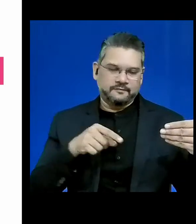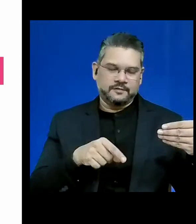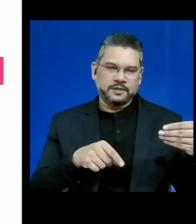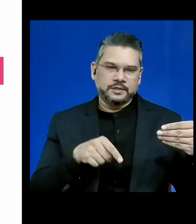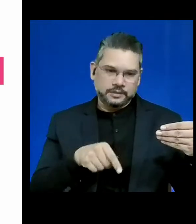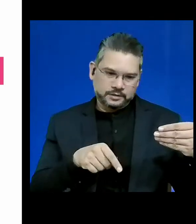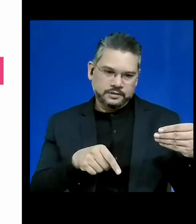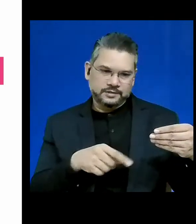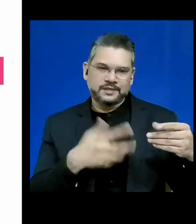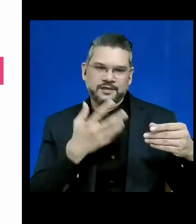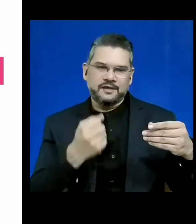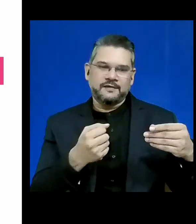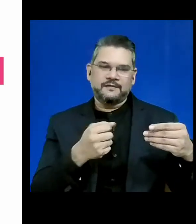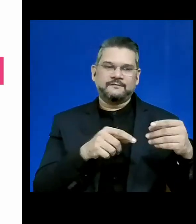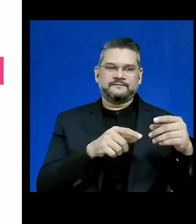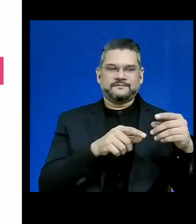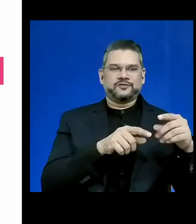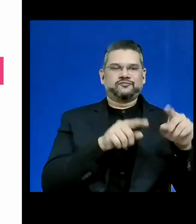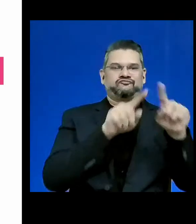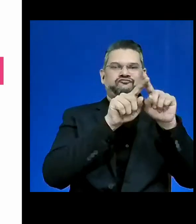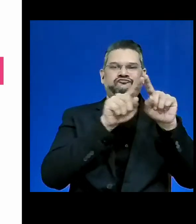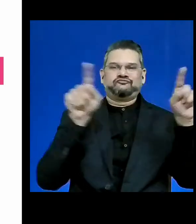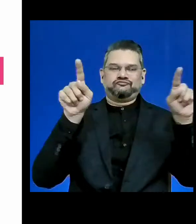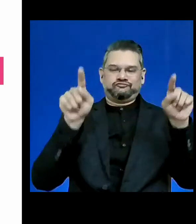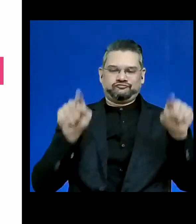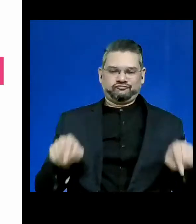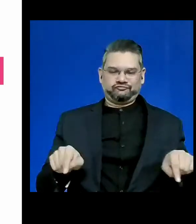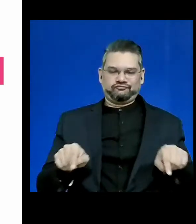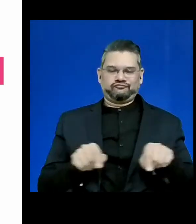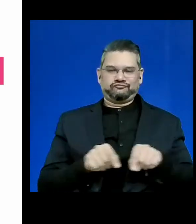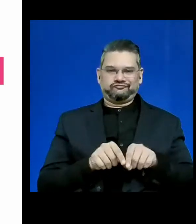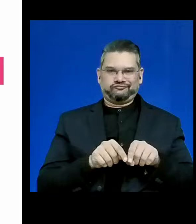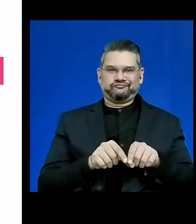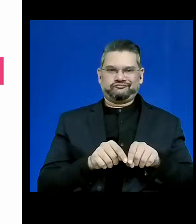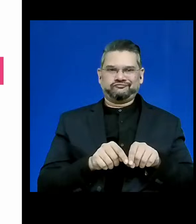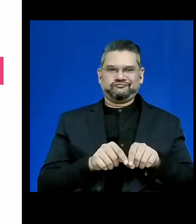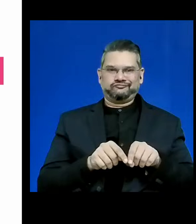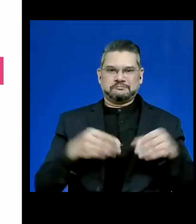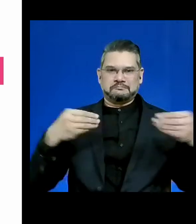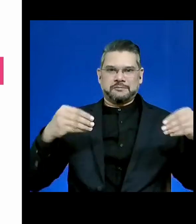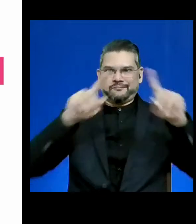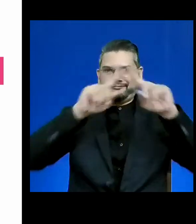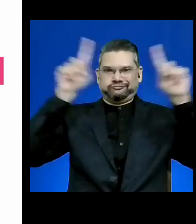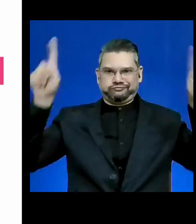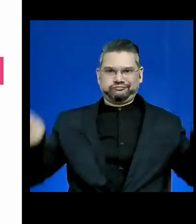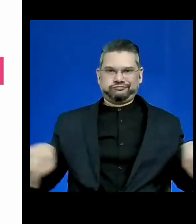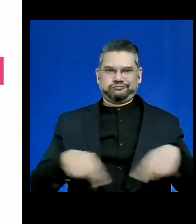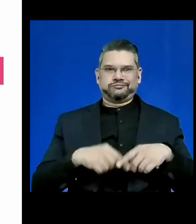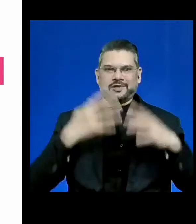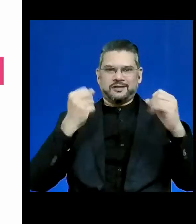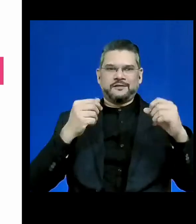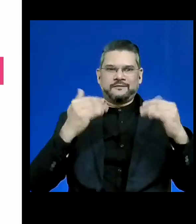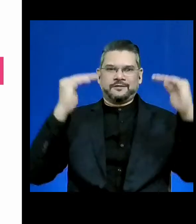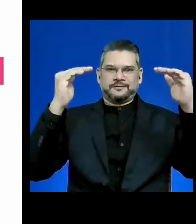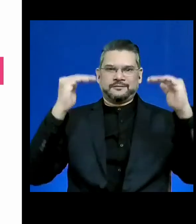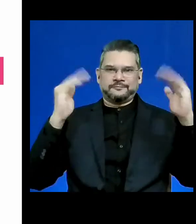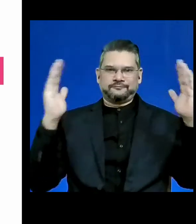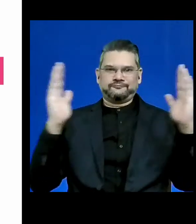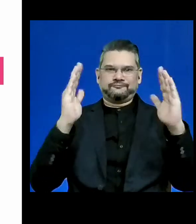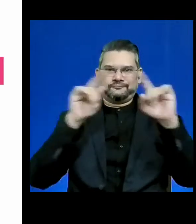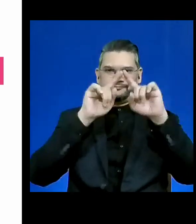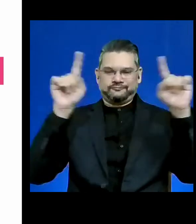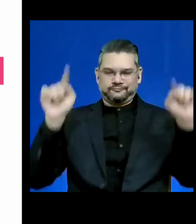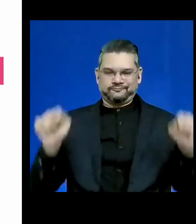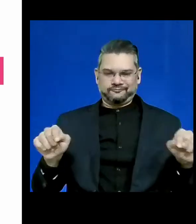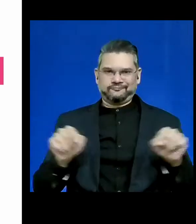an outline, right? That outline, that structure of that paper itself, that essay you had to turn in,